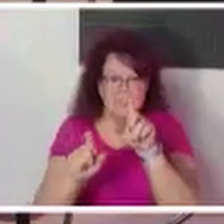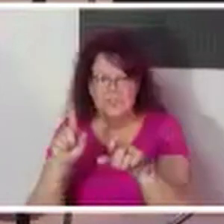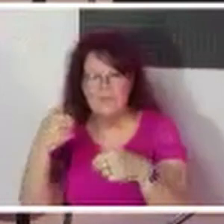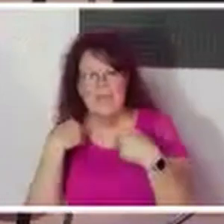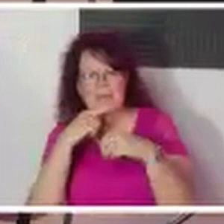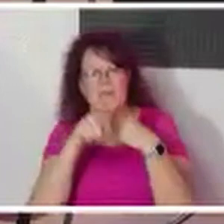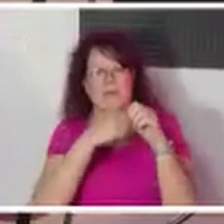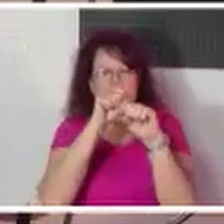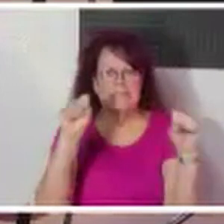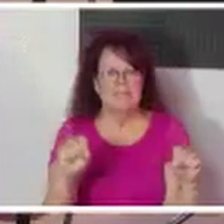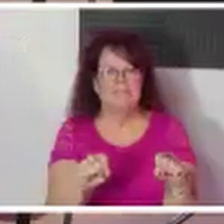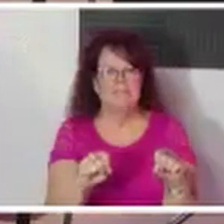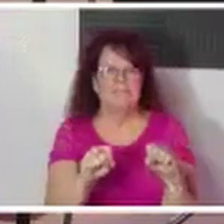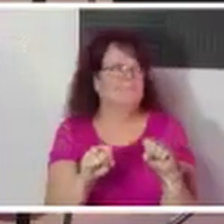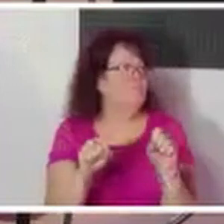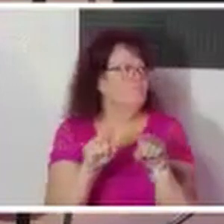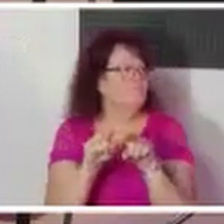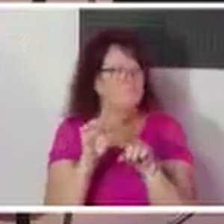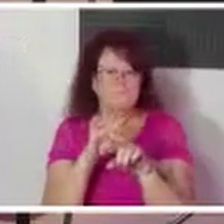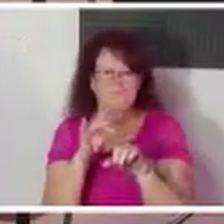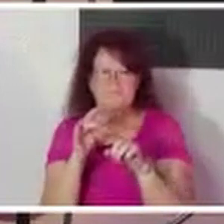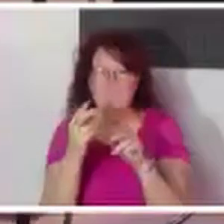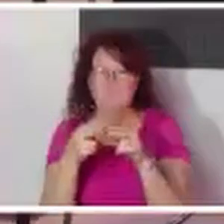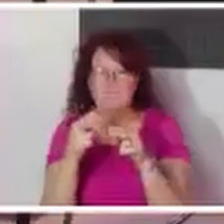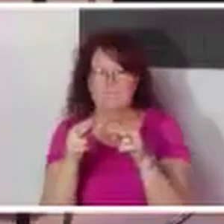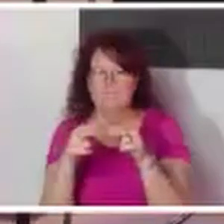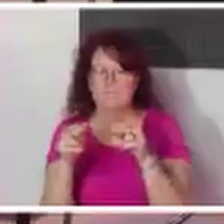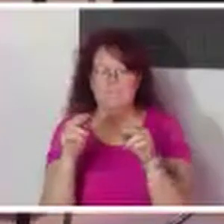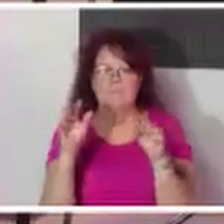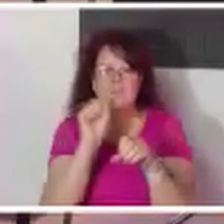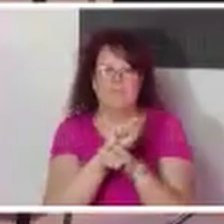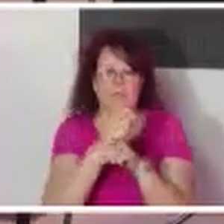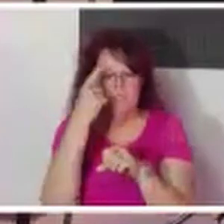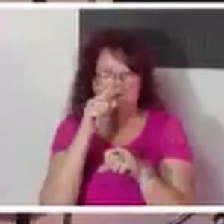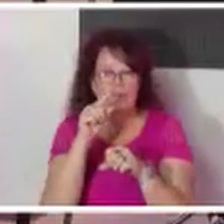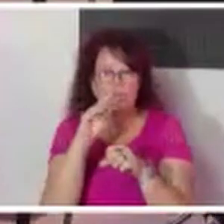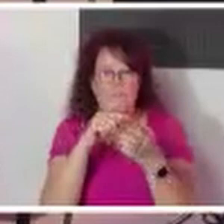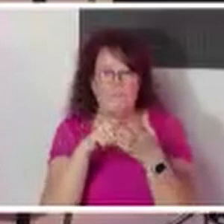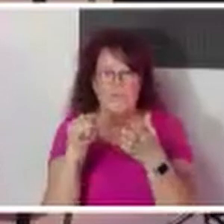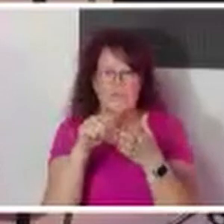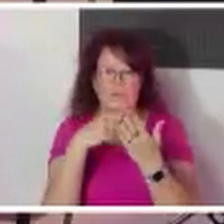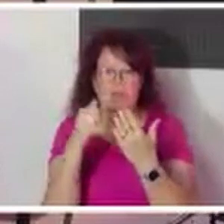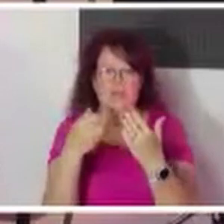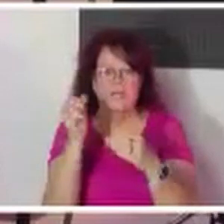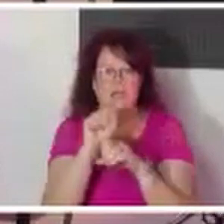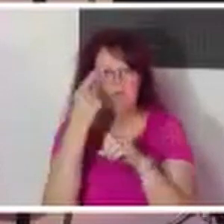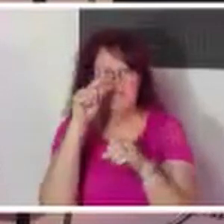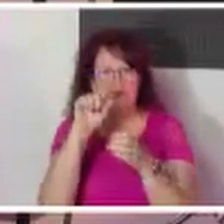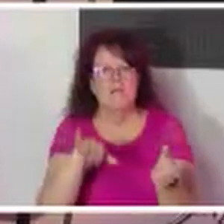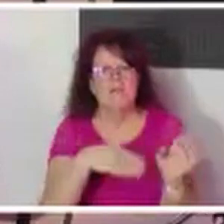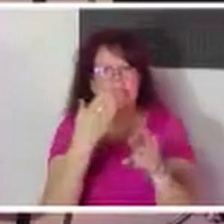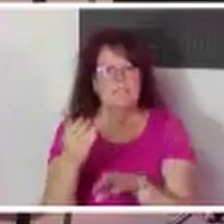bail system. I'll touch on briefly, in addition to working for the Bail Project, I also work for Death Penalty Action, which is